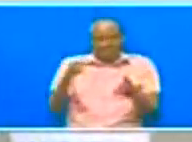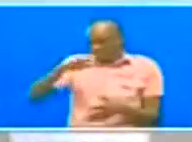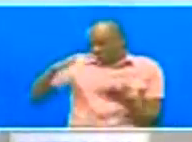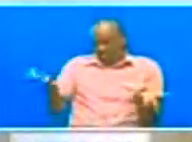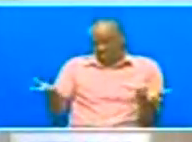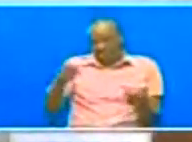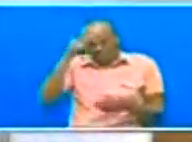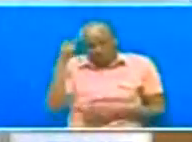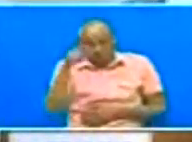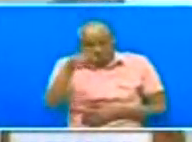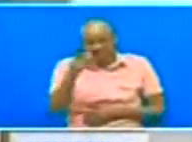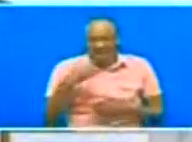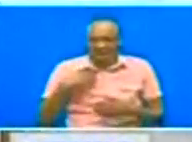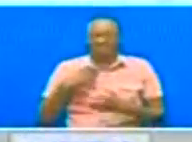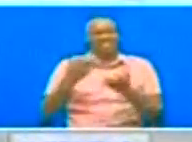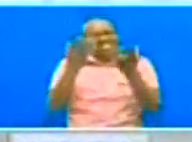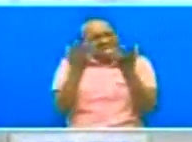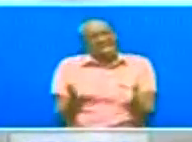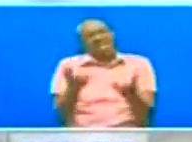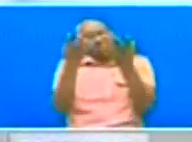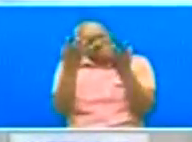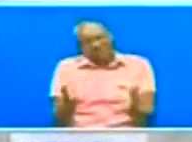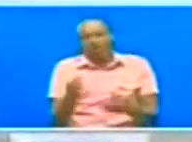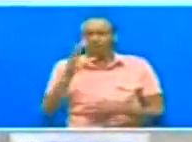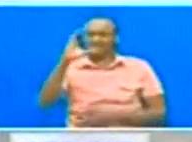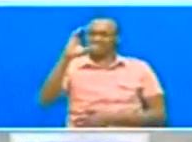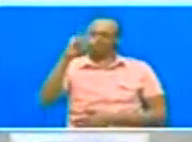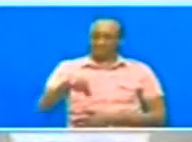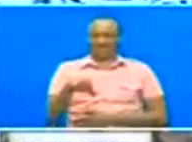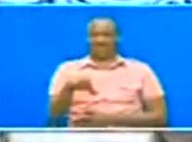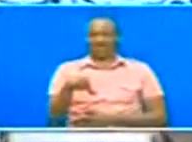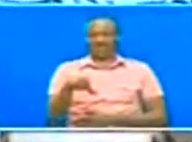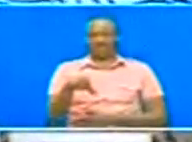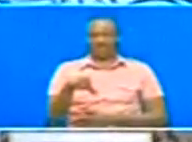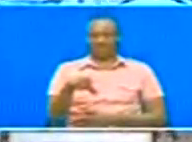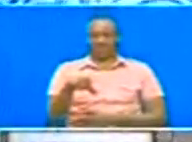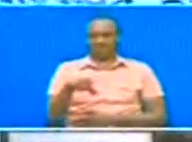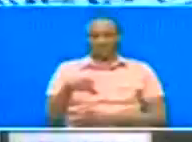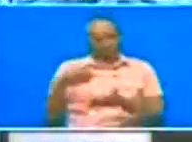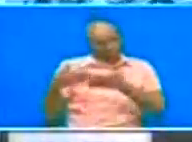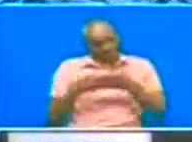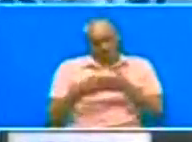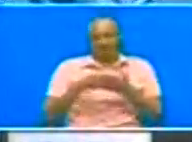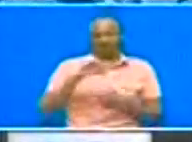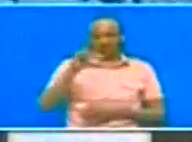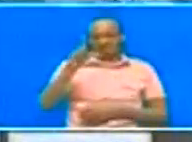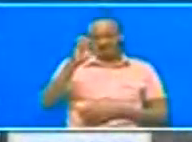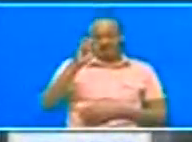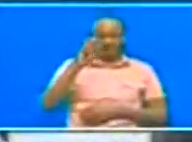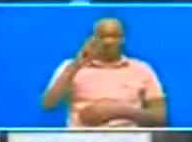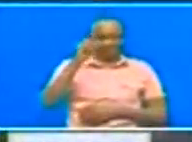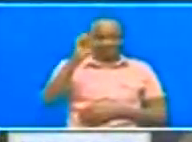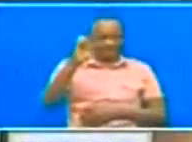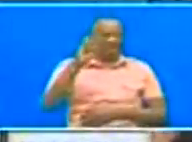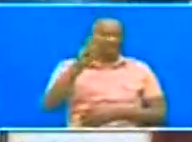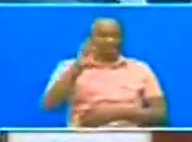surroundings because he has one of the most severe cases of cerebral palsy. Baby Nevi cannot even respond to his